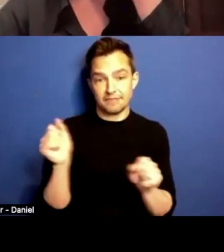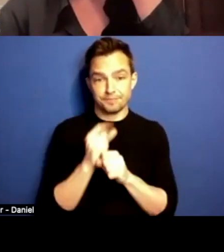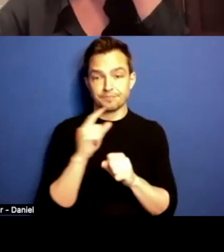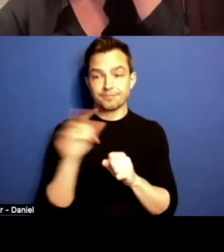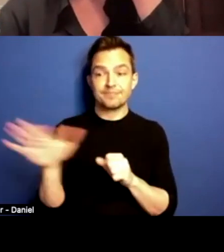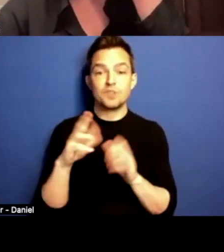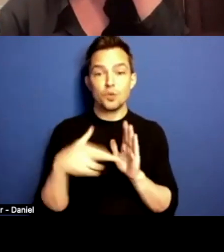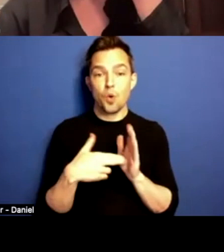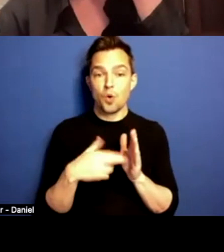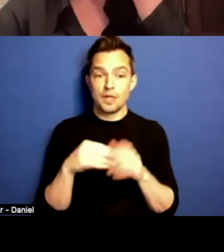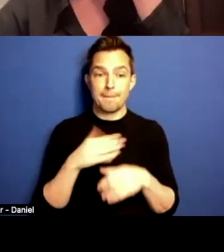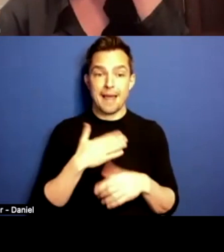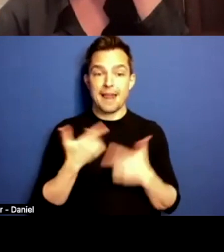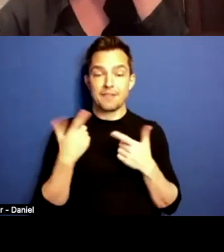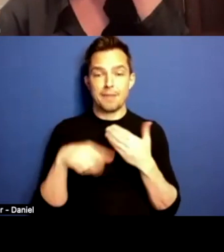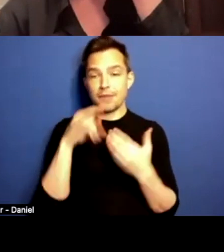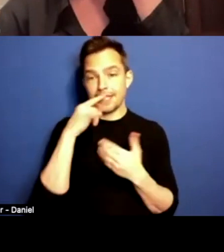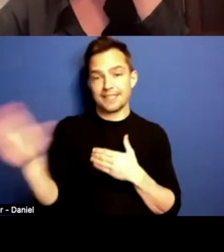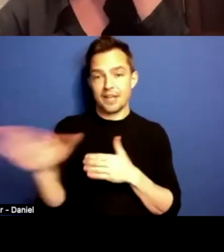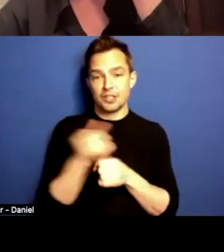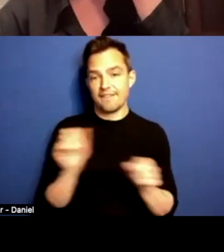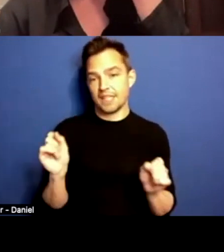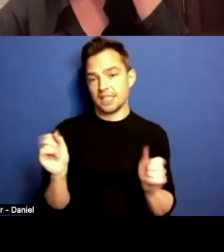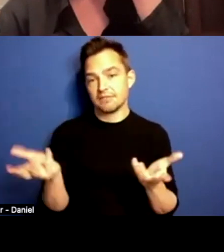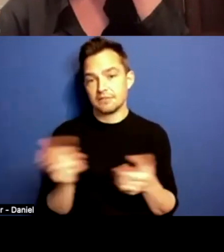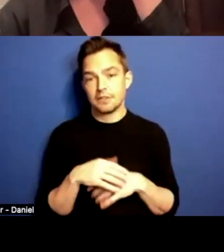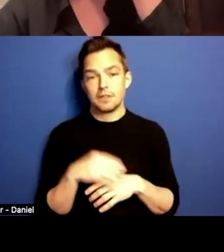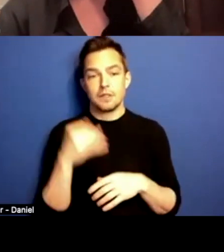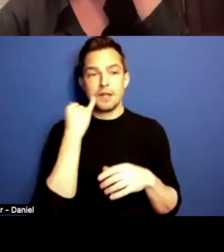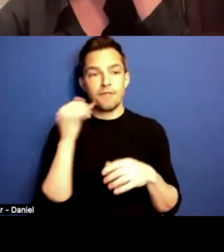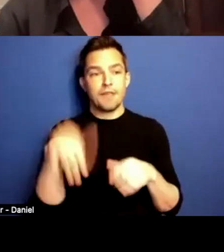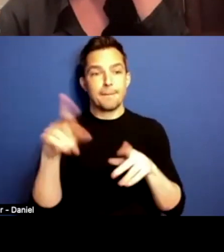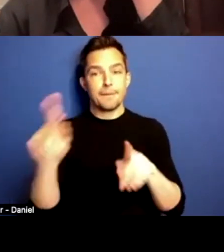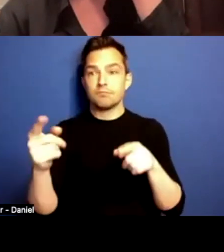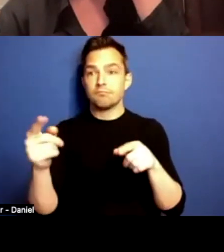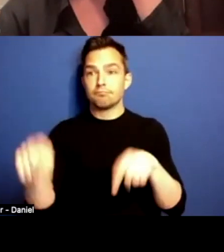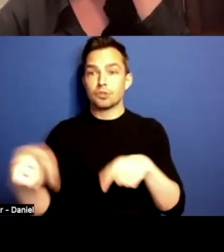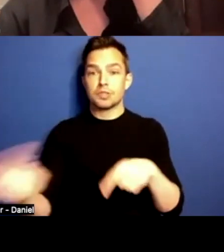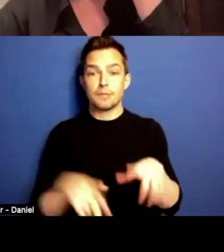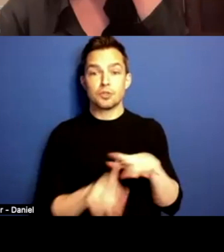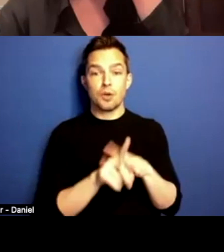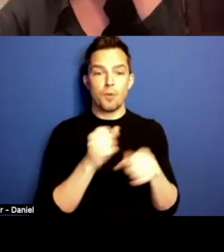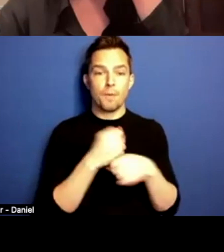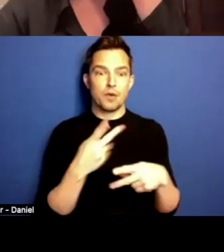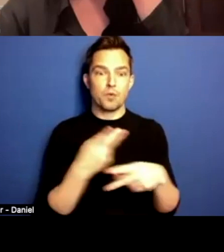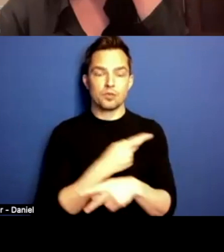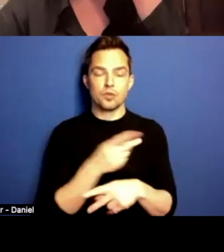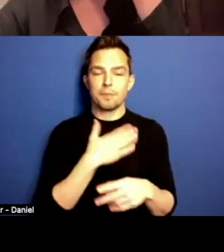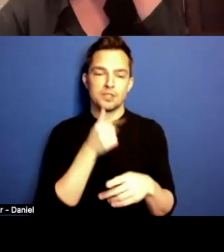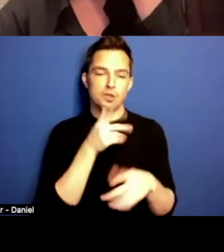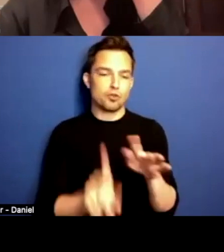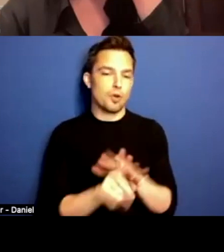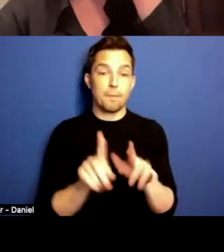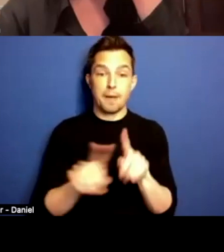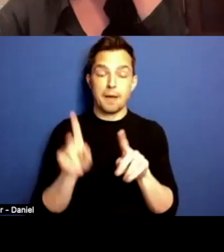about kid safety. There might be others, if that person shows up, it's actually going to make it worse. So please don't show up. But person